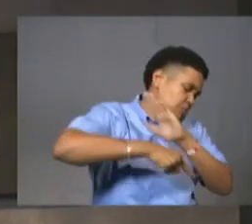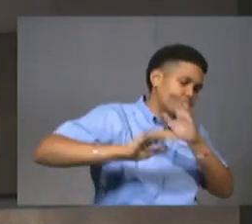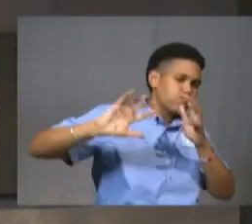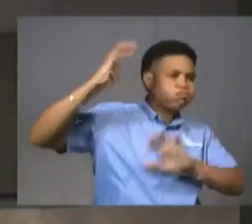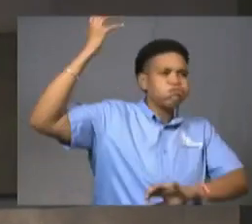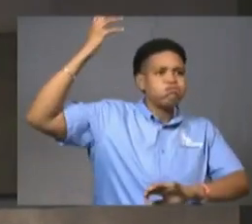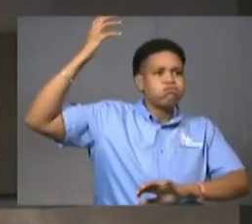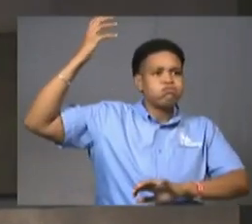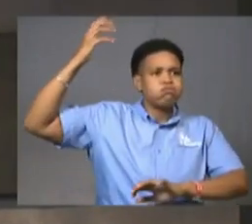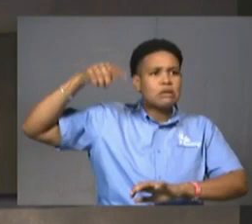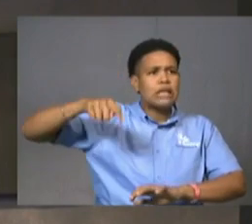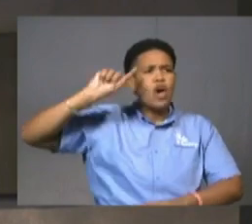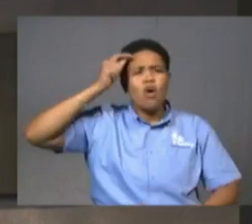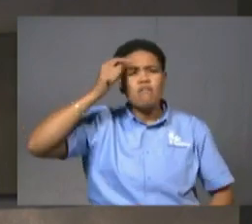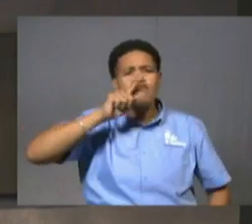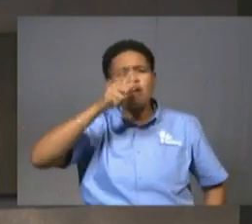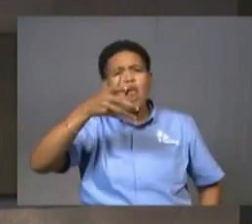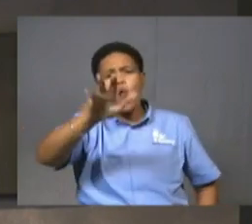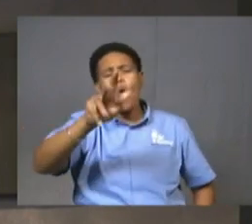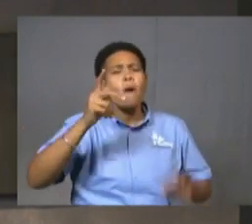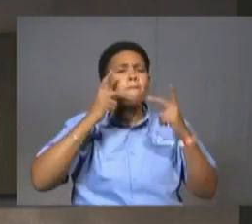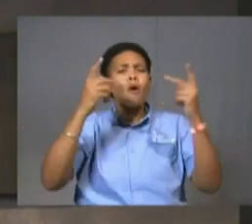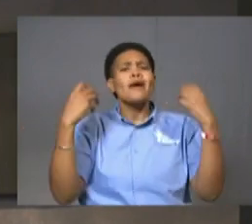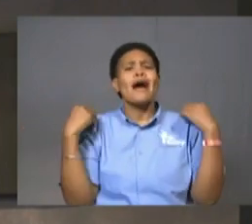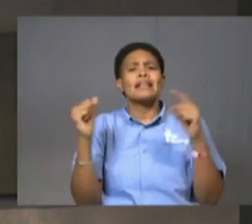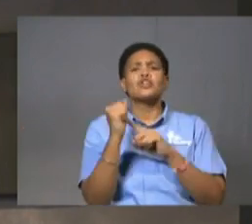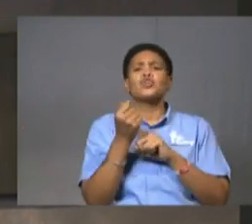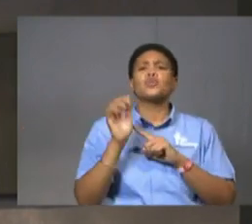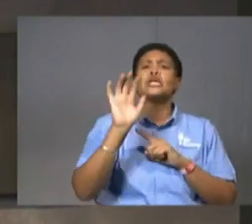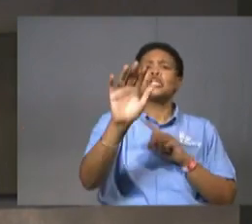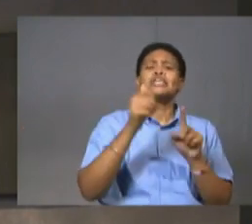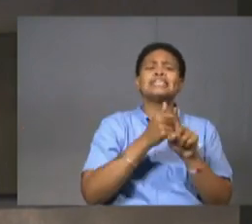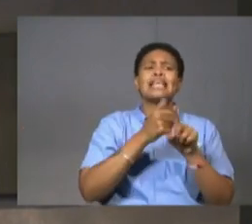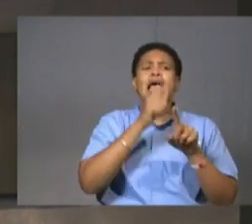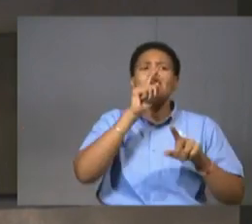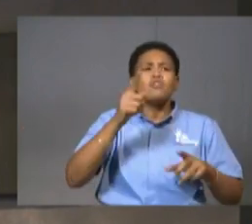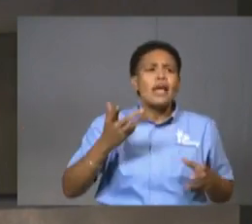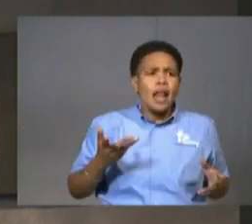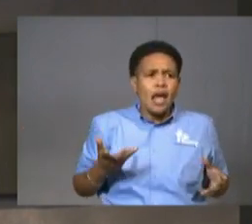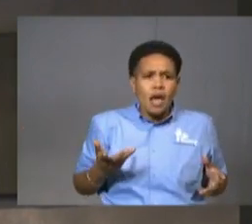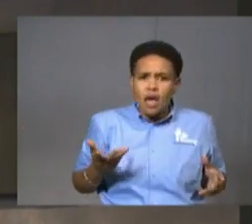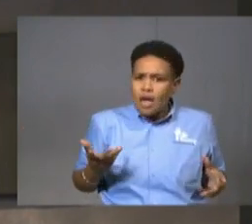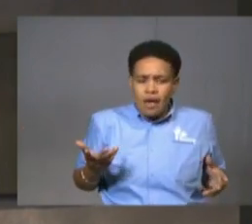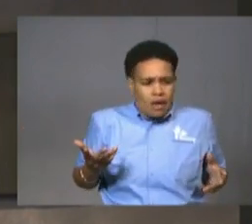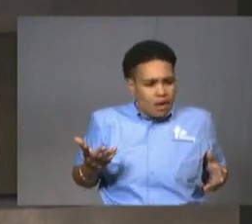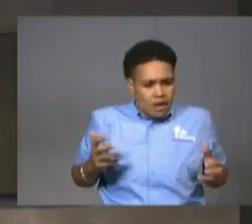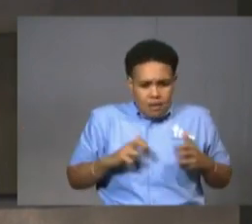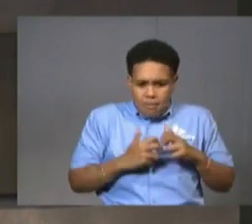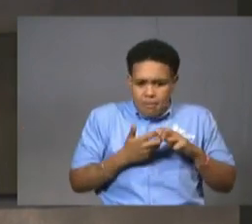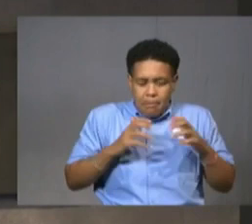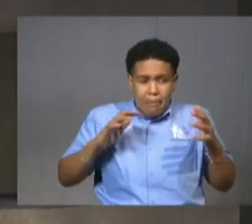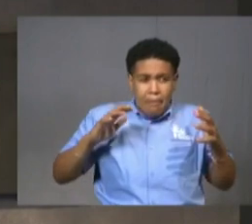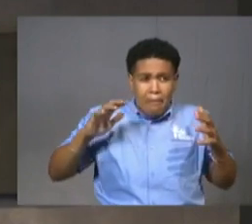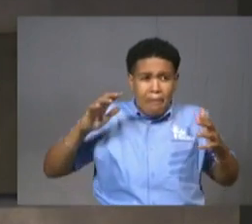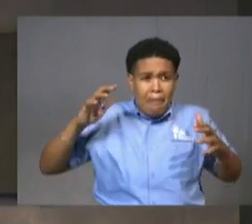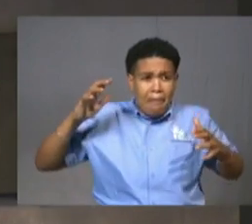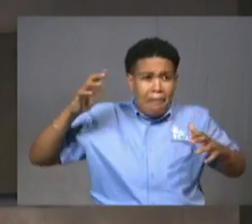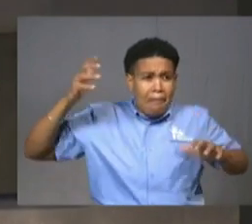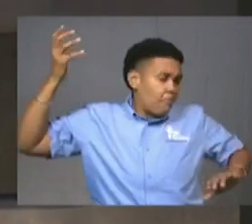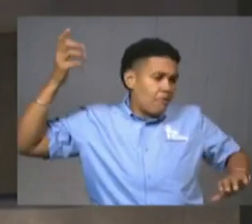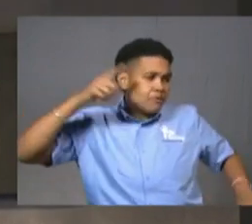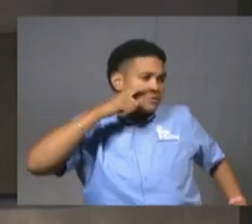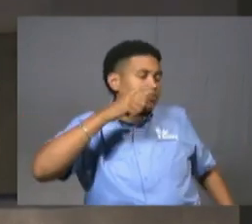This government has allowed the public health situation to get out of hand. The COVID